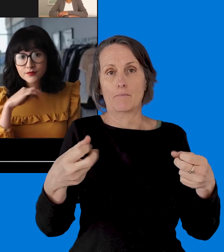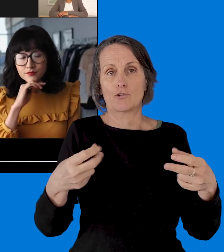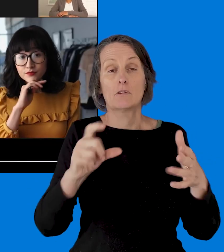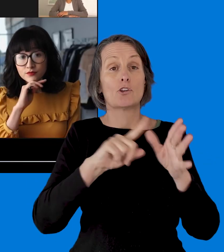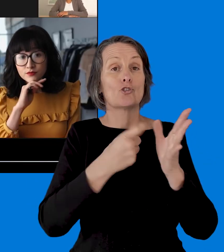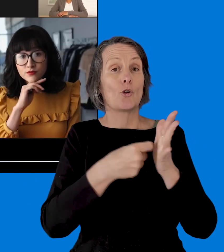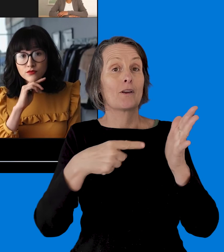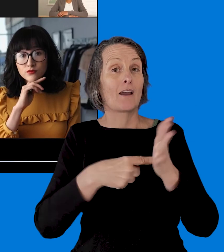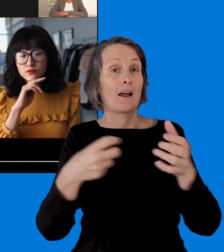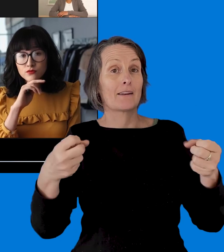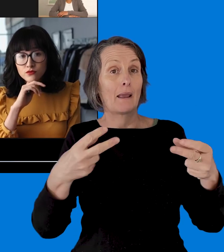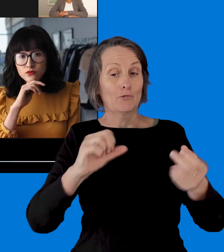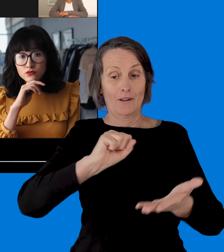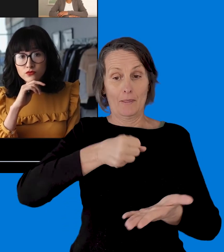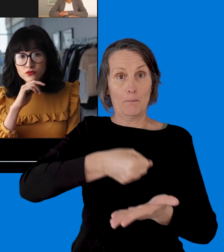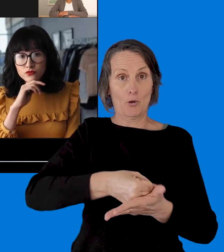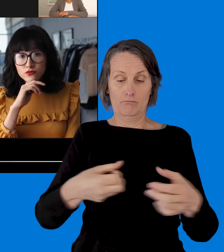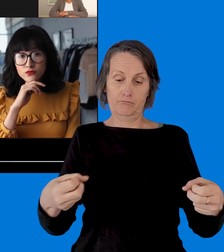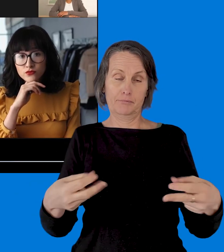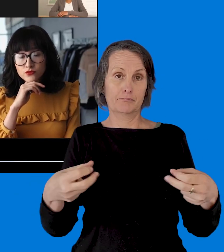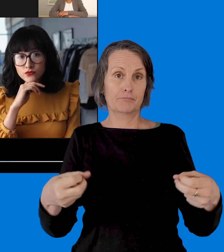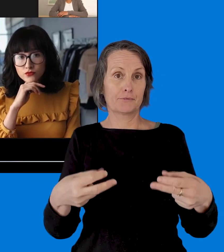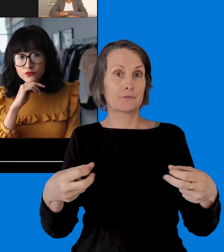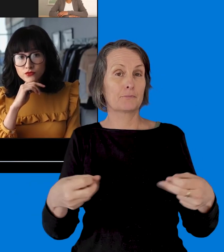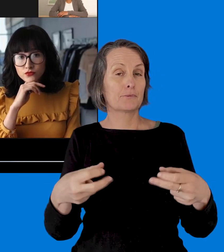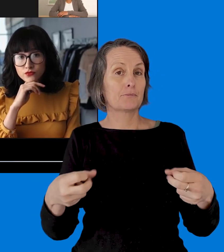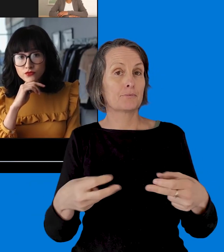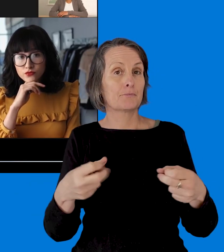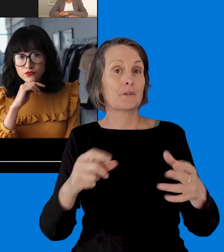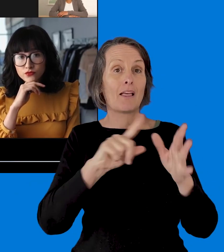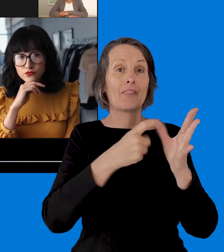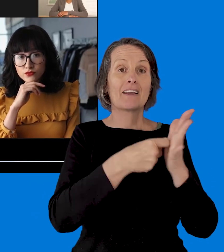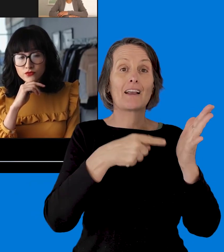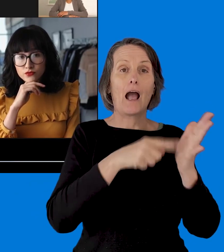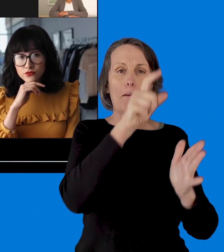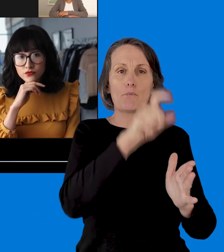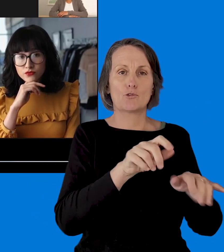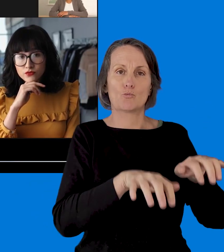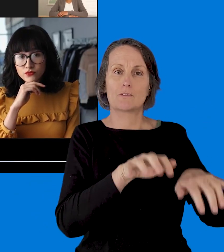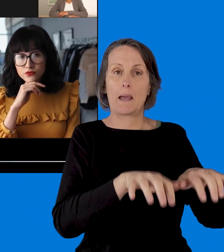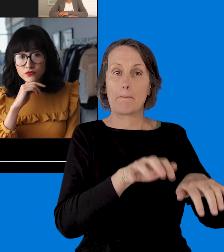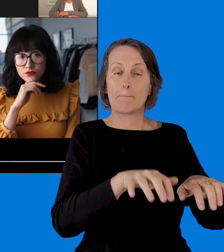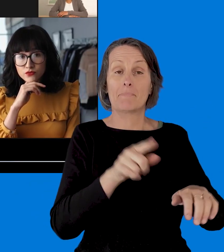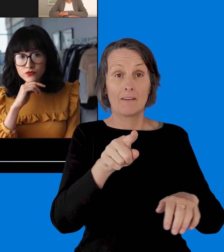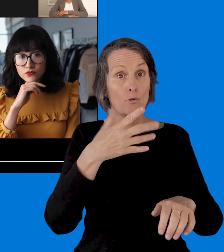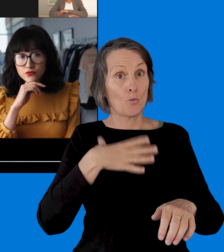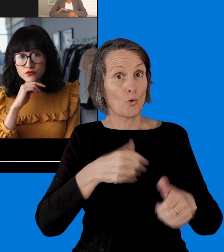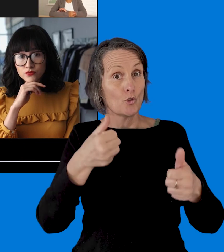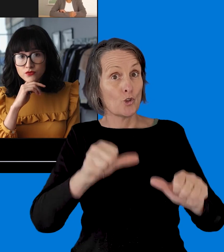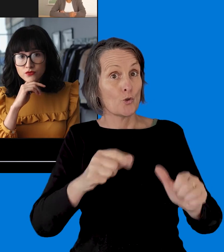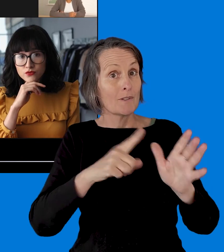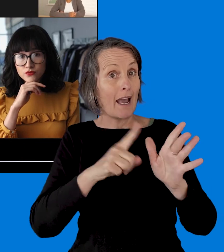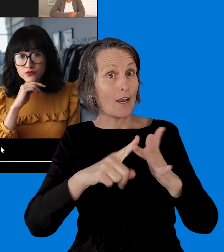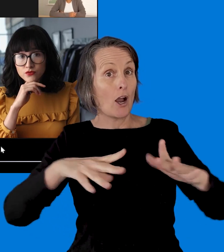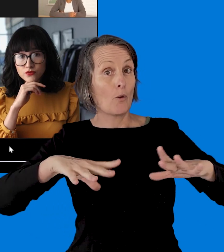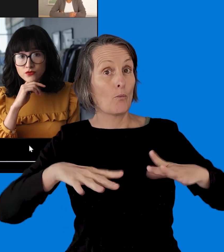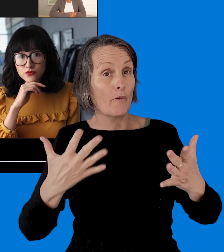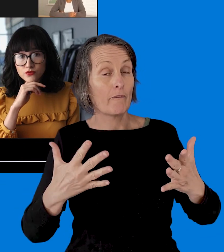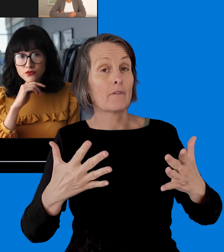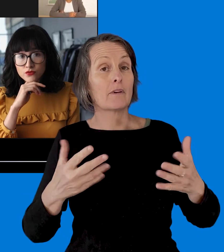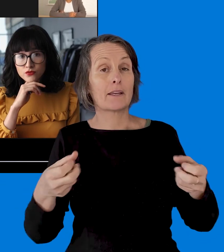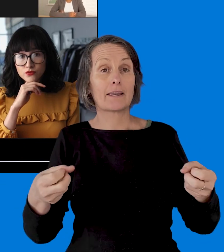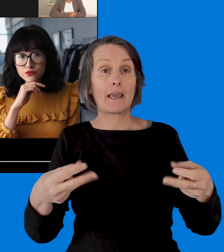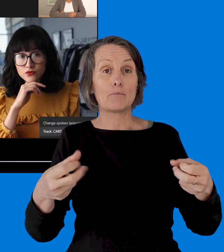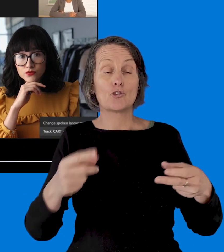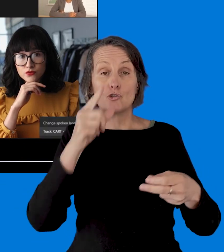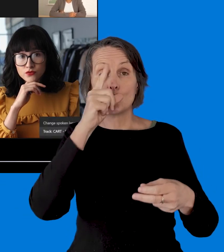cart captions now appear at the bottom of the screen as the cart provider types. If you decide you would like to use AI-generated live captions